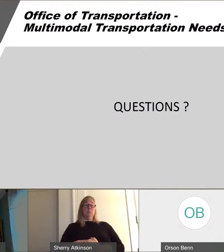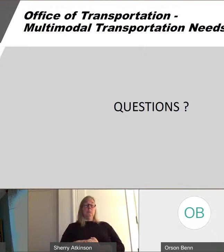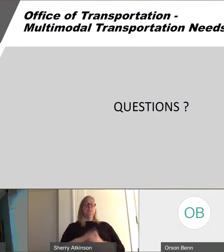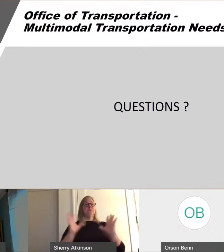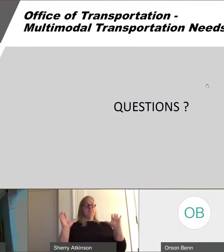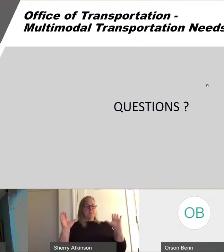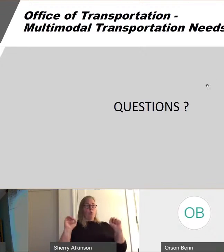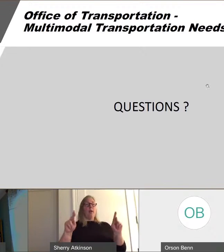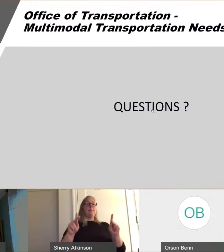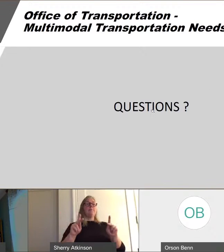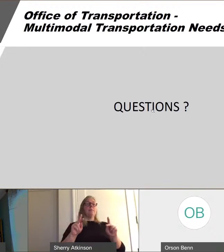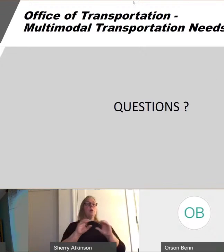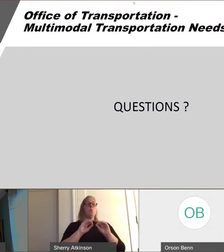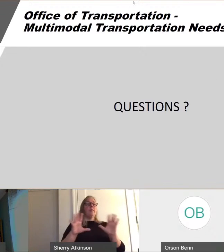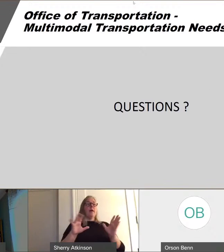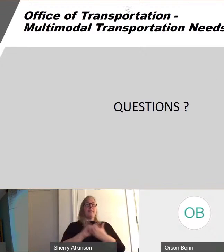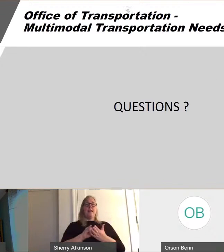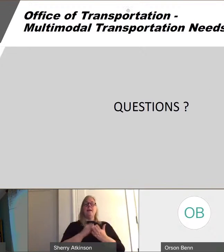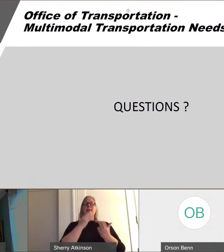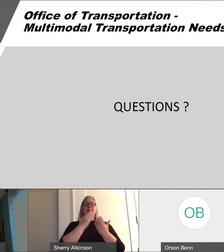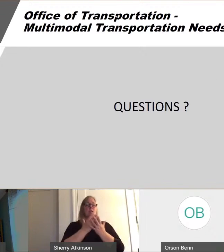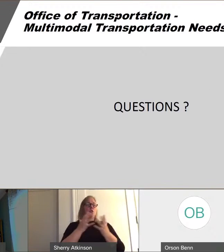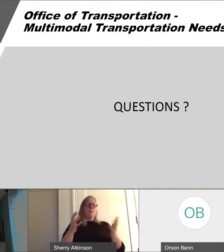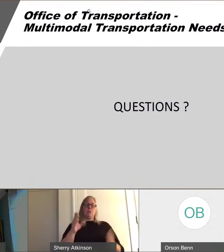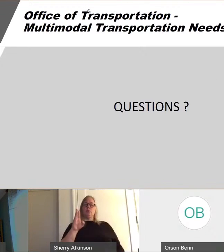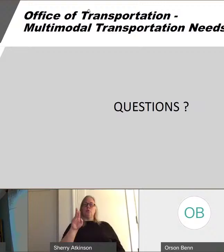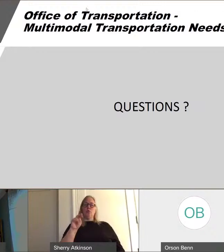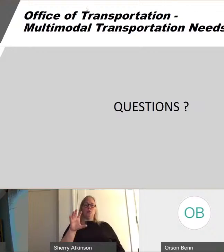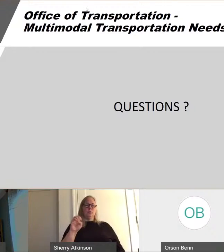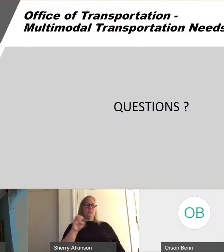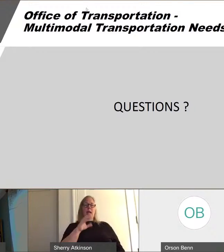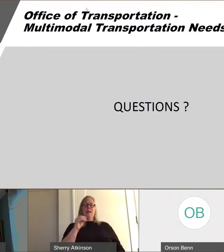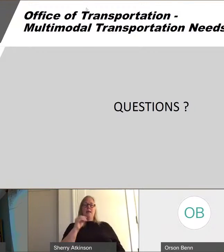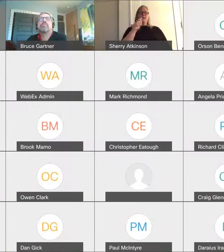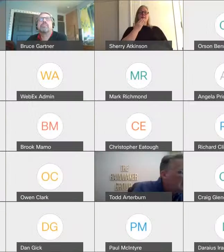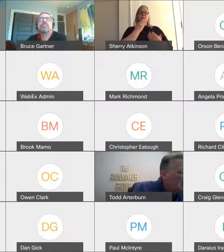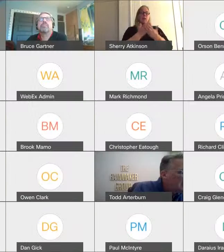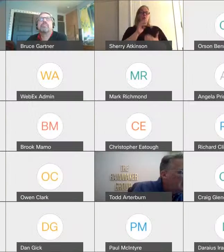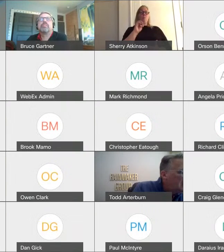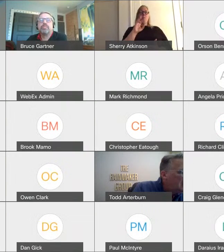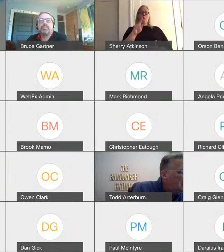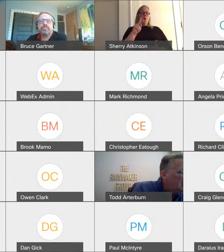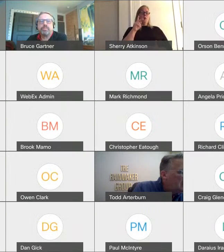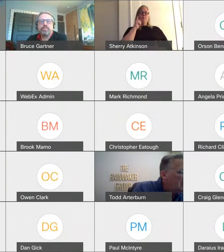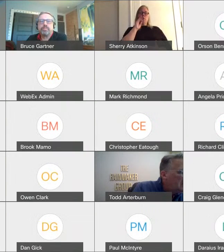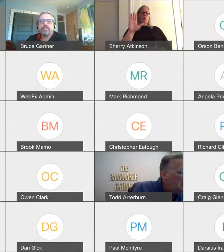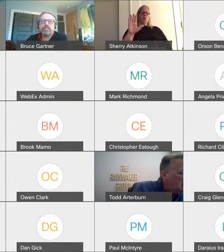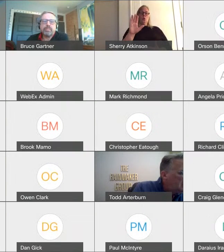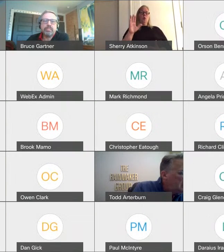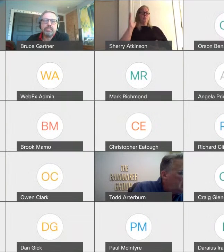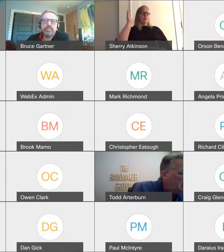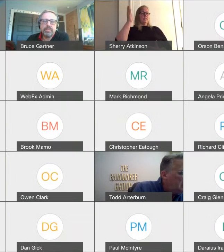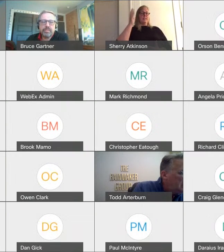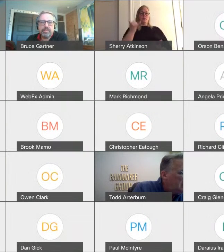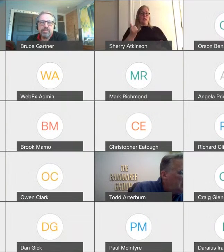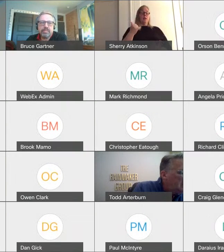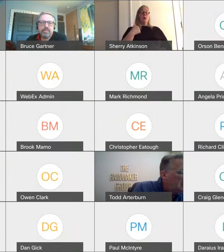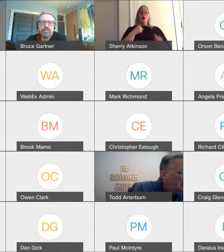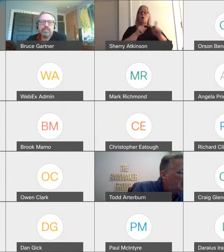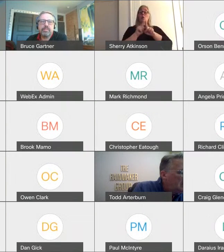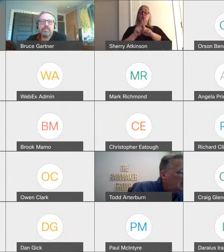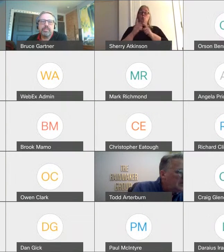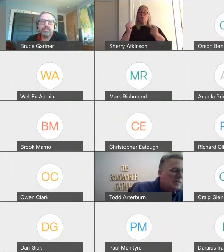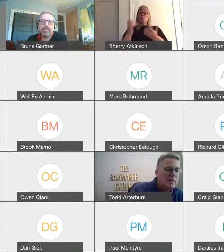Okay. Without that, thank you so much, Bruce, and also thank you for Mark for the presentations today. I also want to take